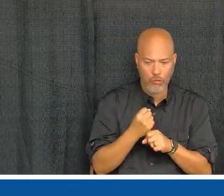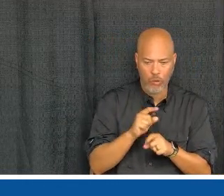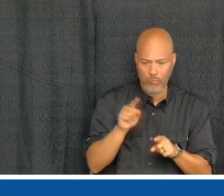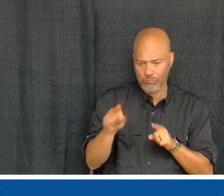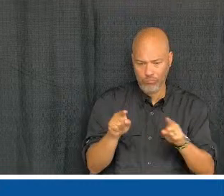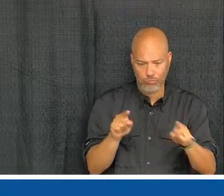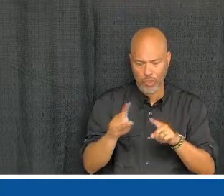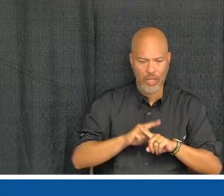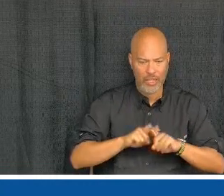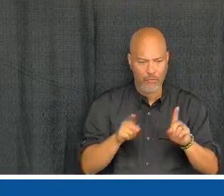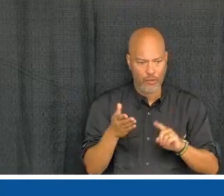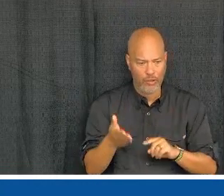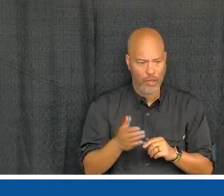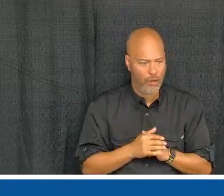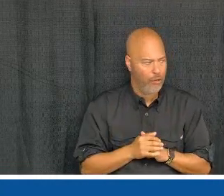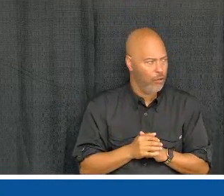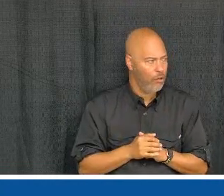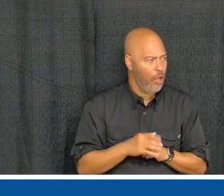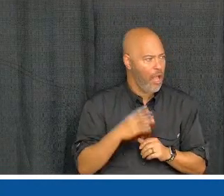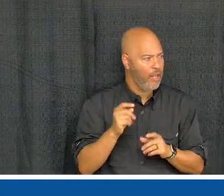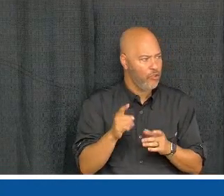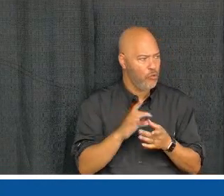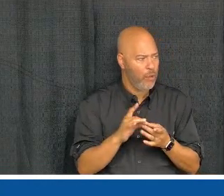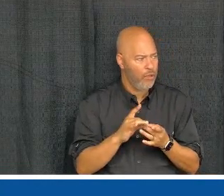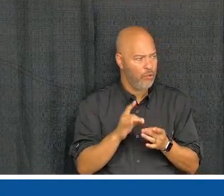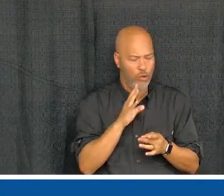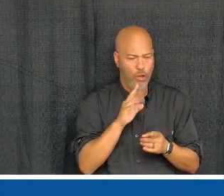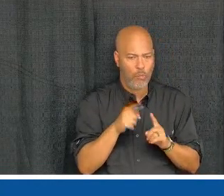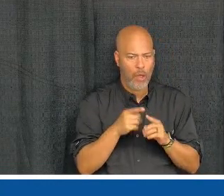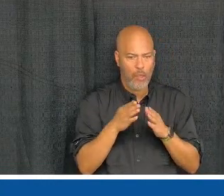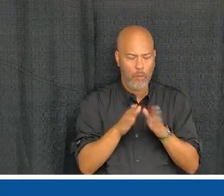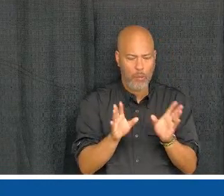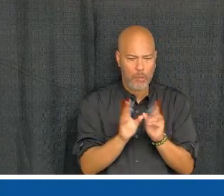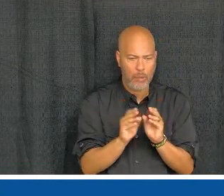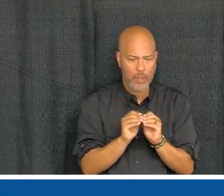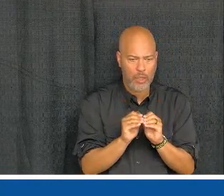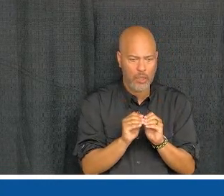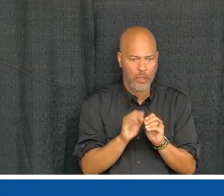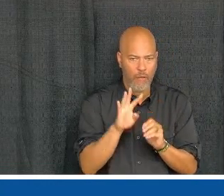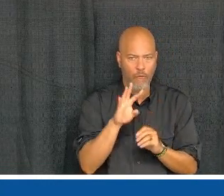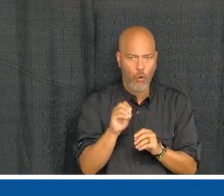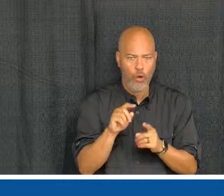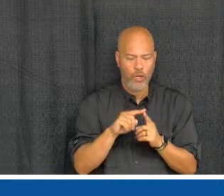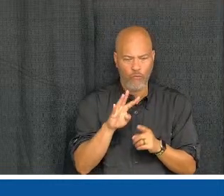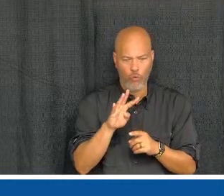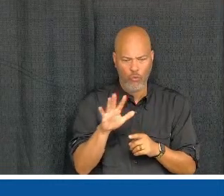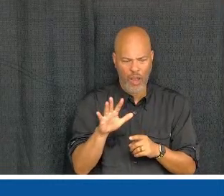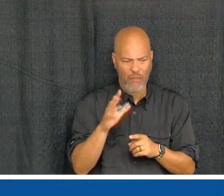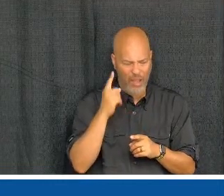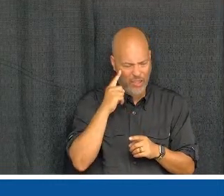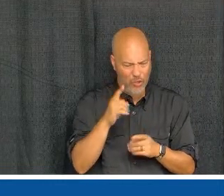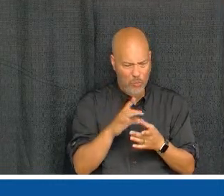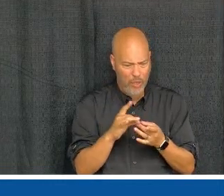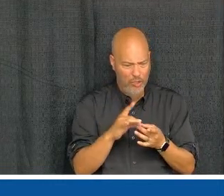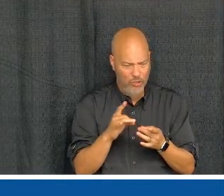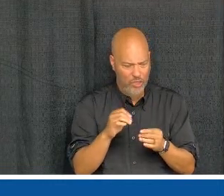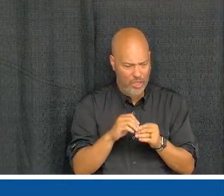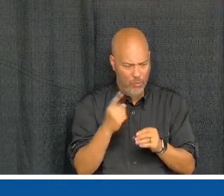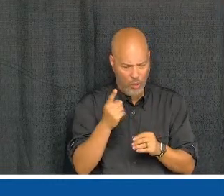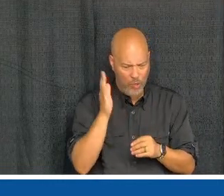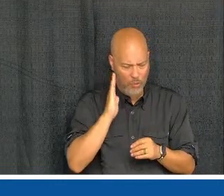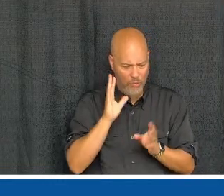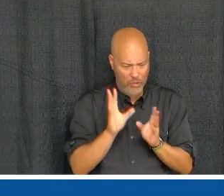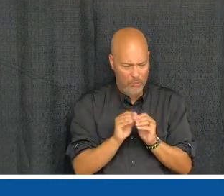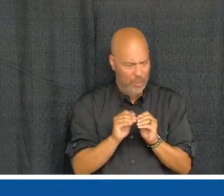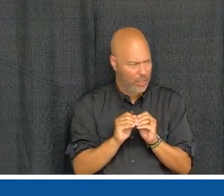the differences there. And then you talked about the public meeting, 40 to 45. I think you even mentioned in one of the previous